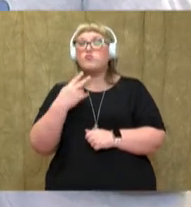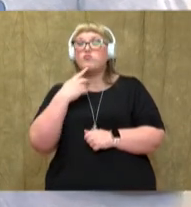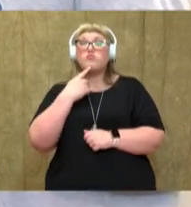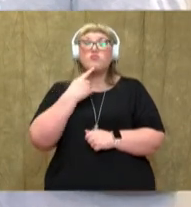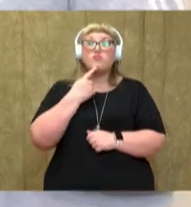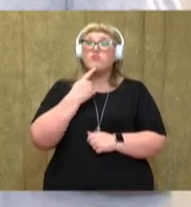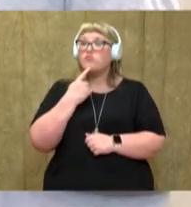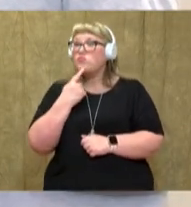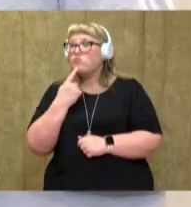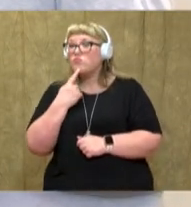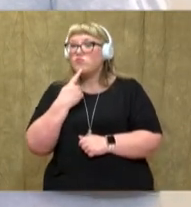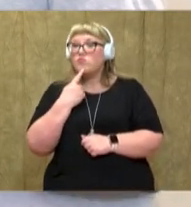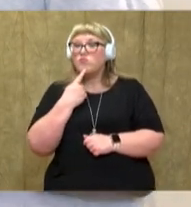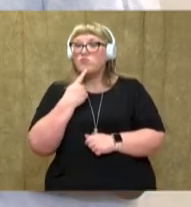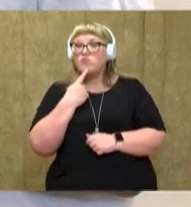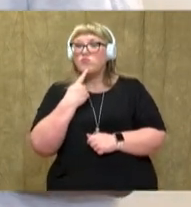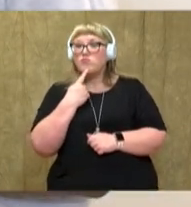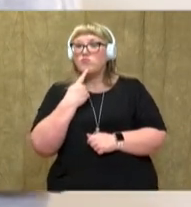at the word